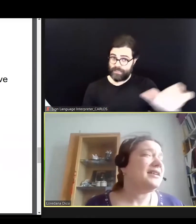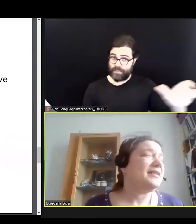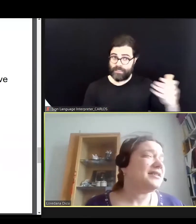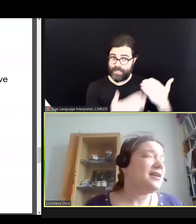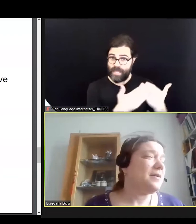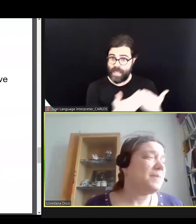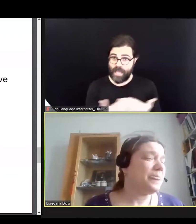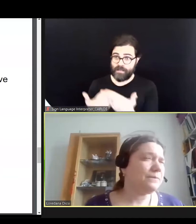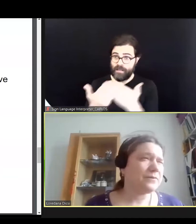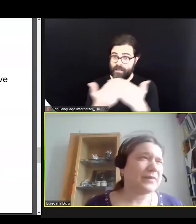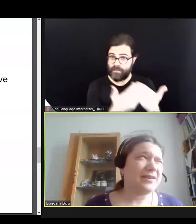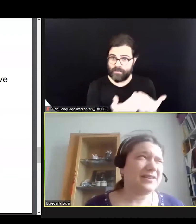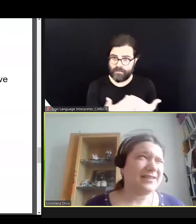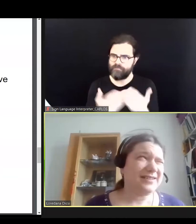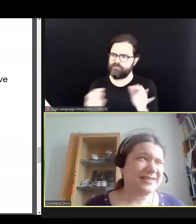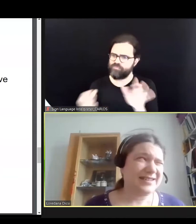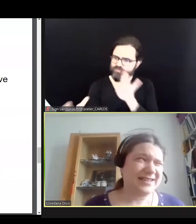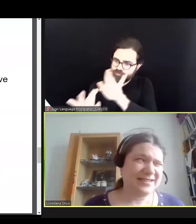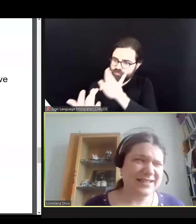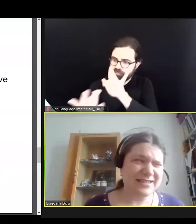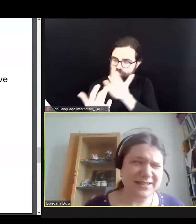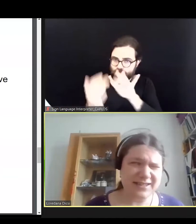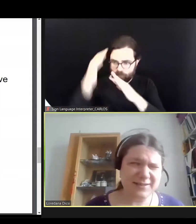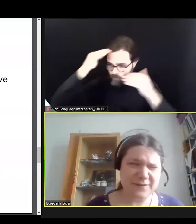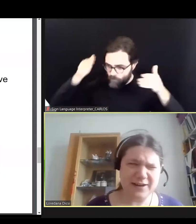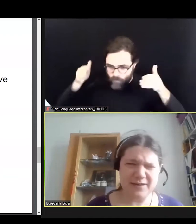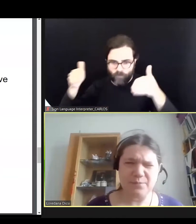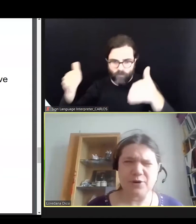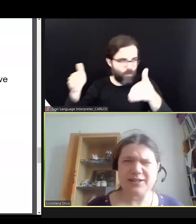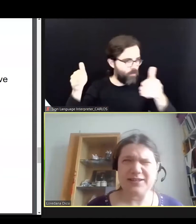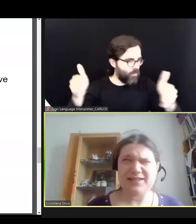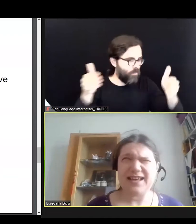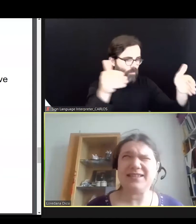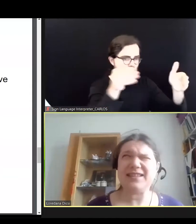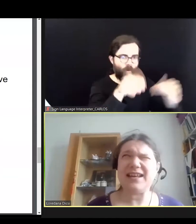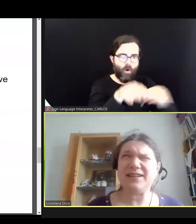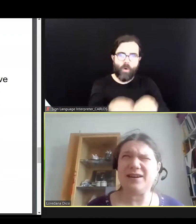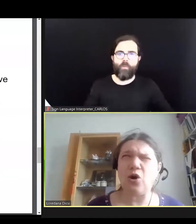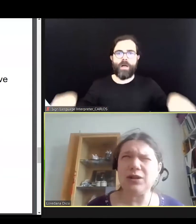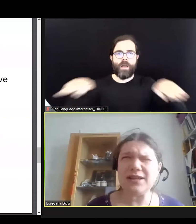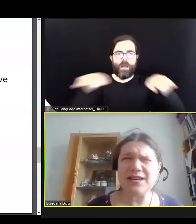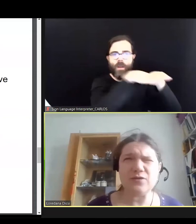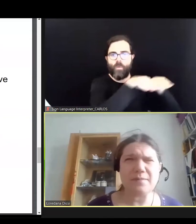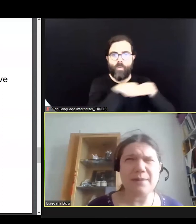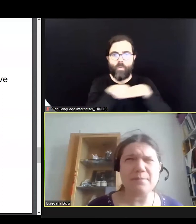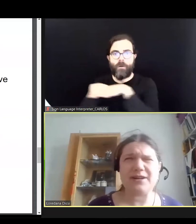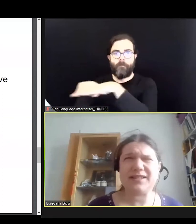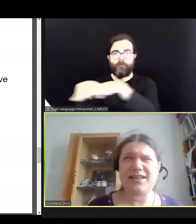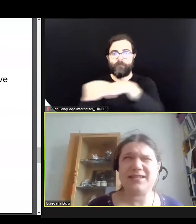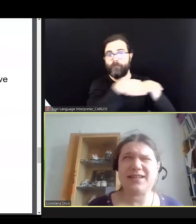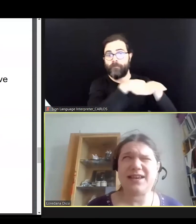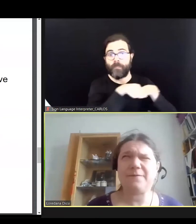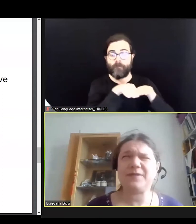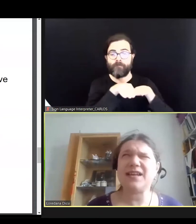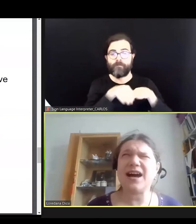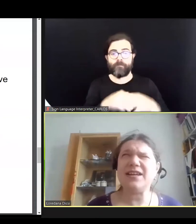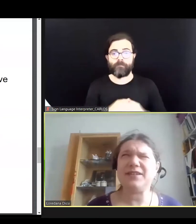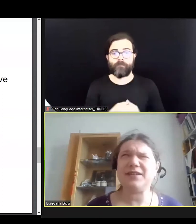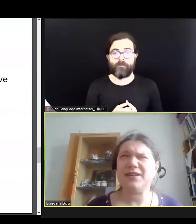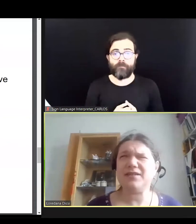It is a right that I, you, anyone else, each of you in this